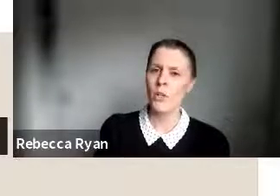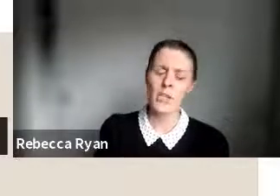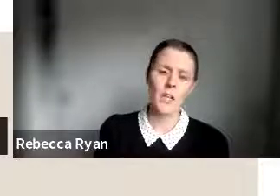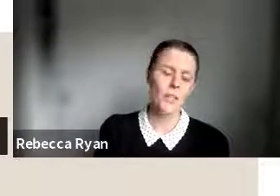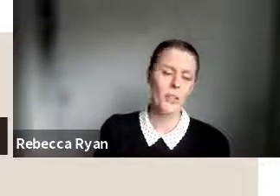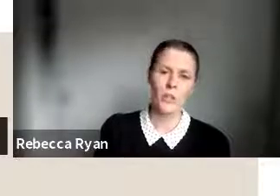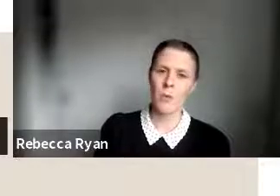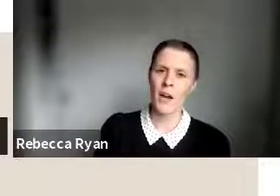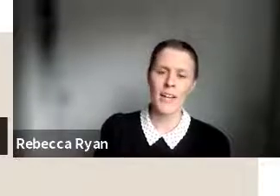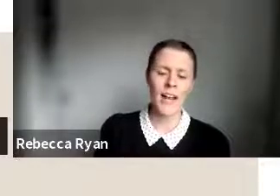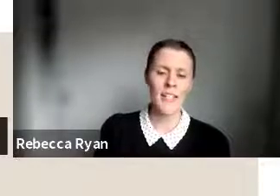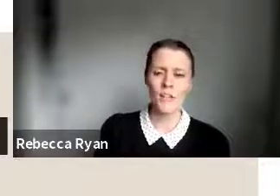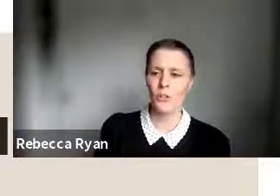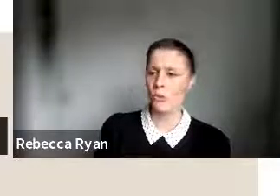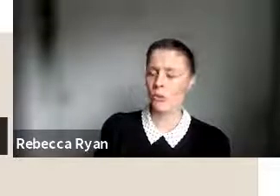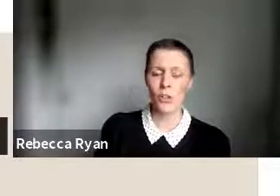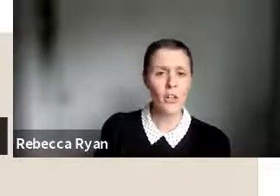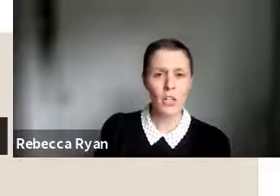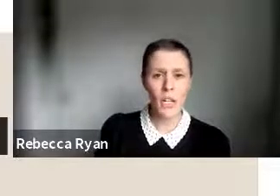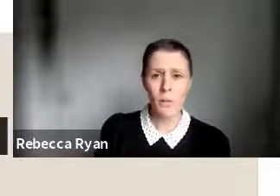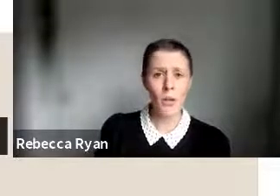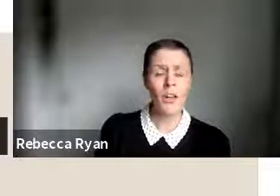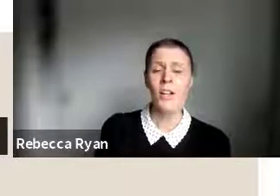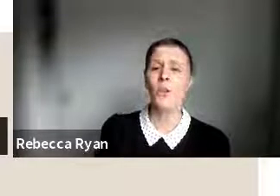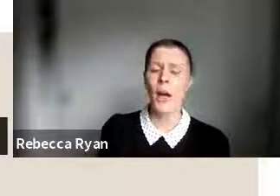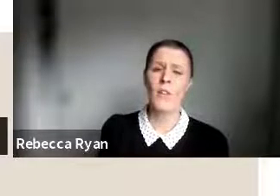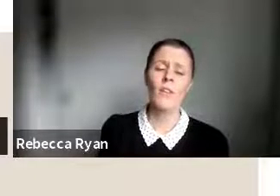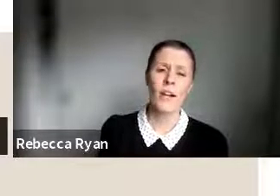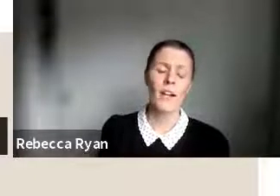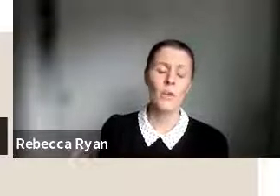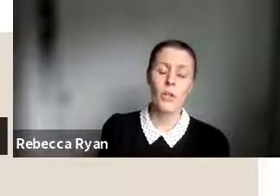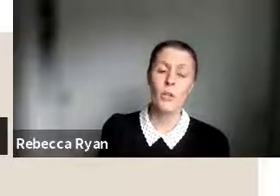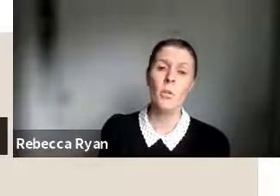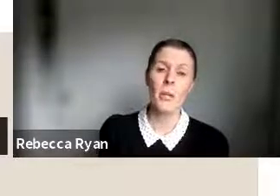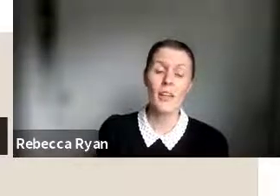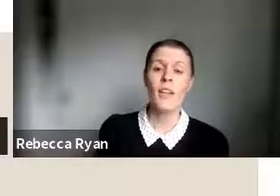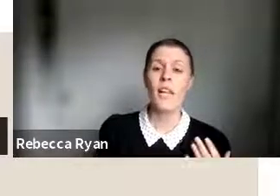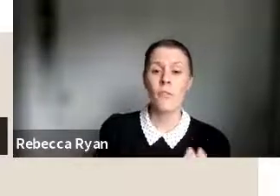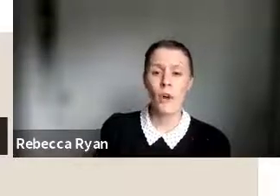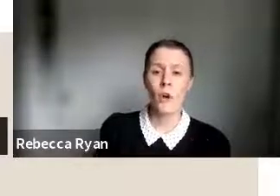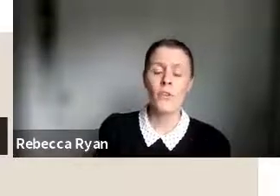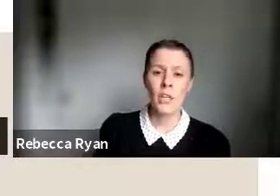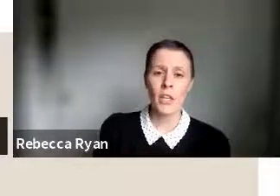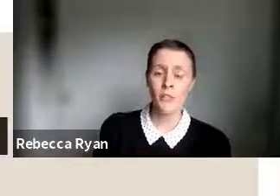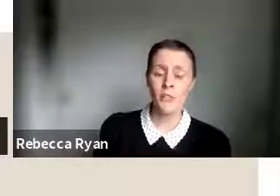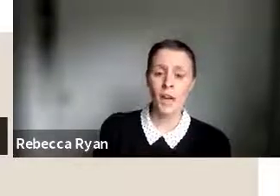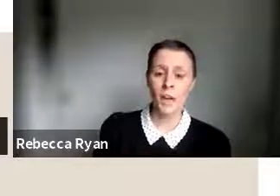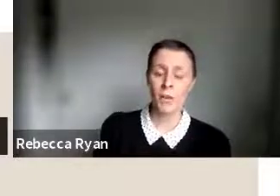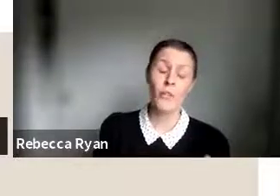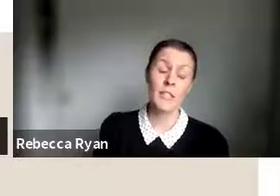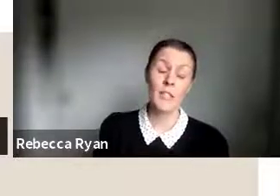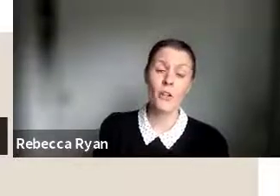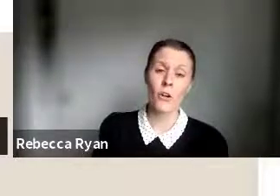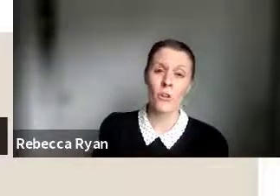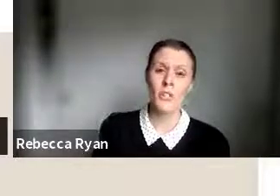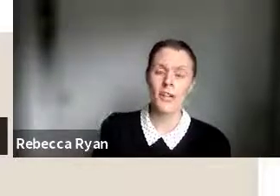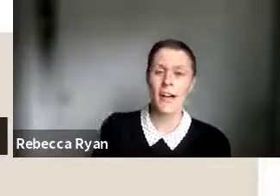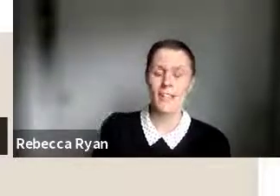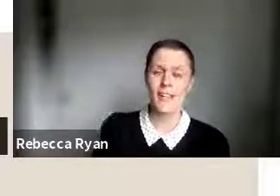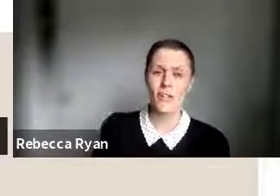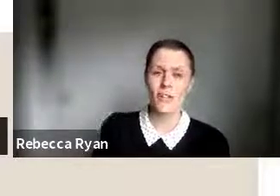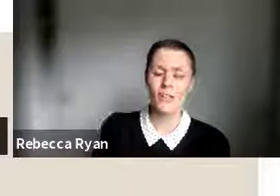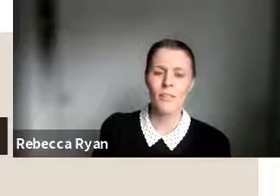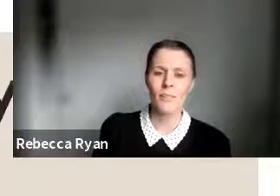you don't need to necessarily provide an ID or social security number. You have a right as a human being, if you're over the age of, if you're 16 or over, to